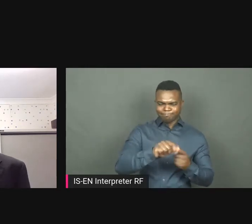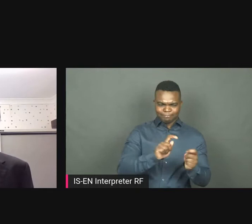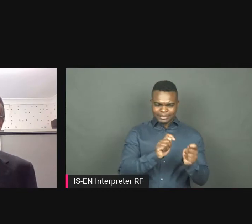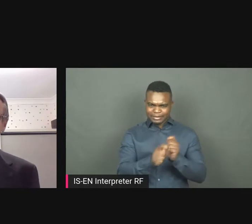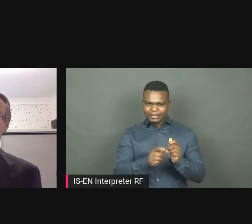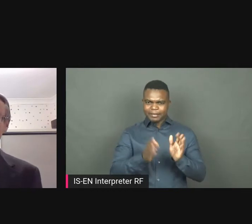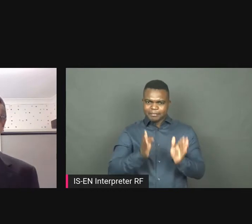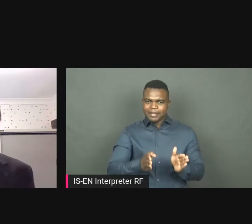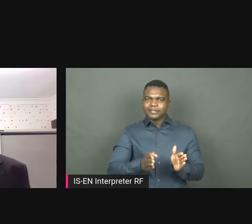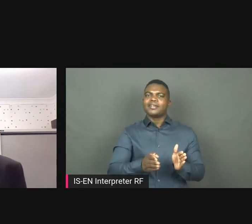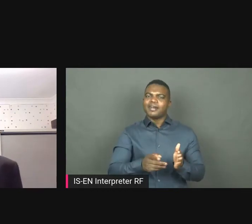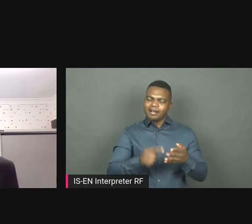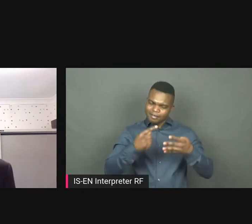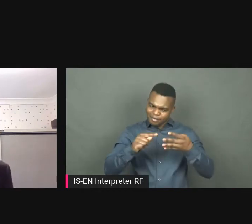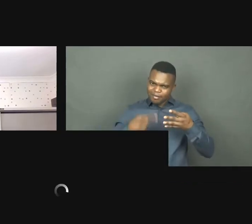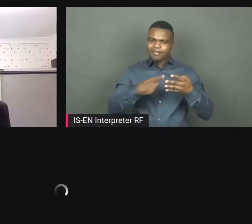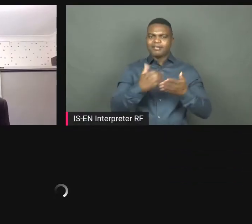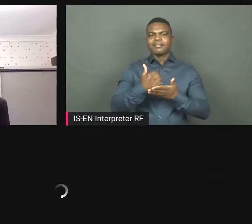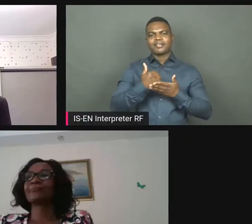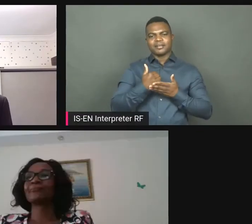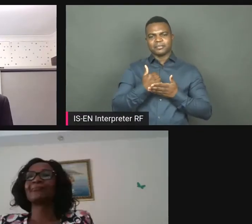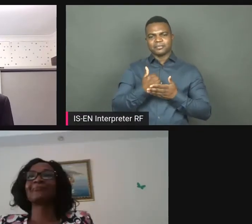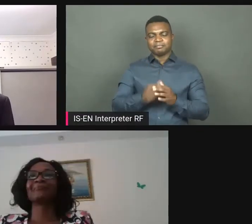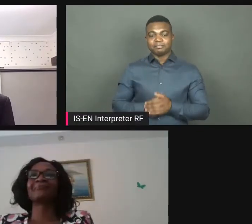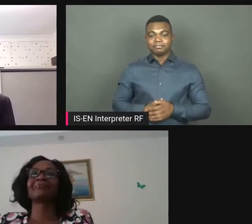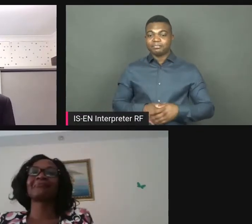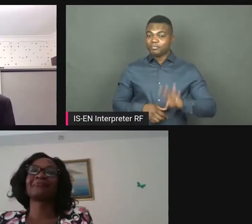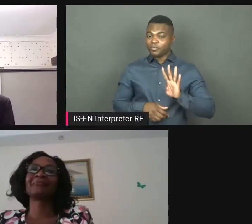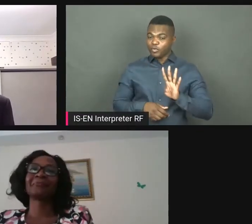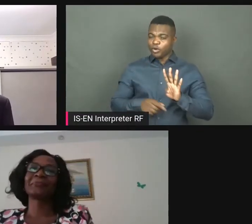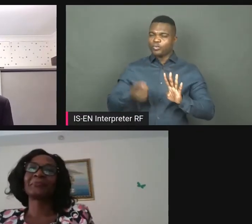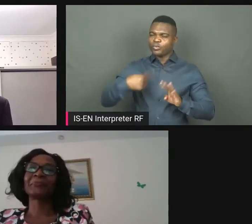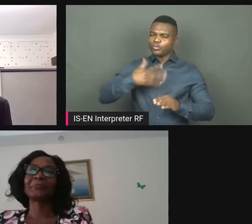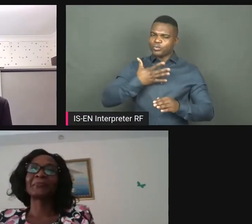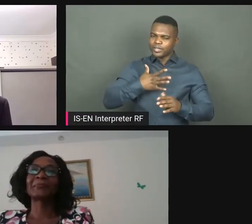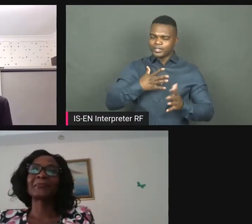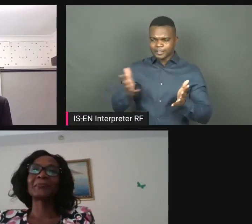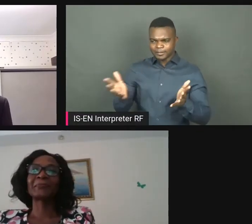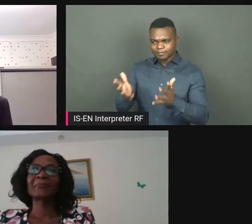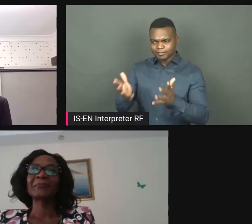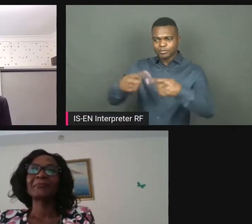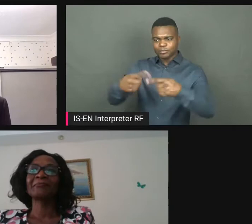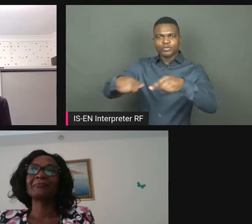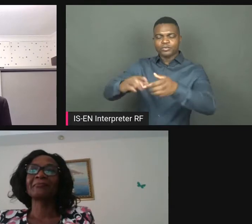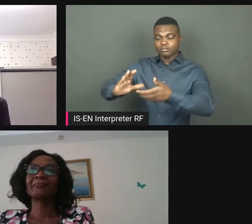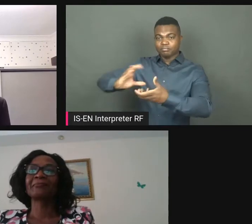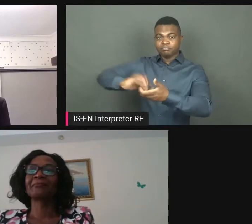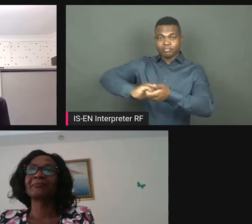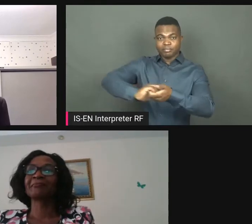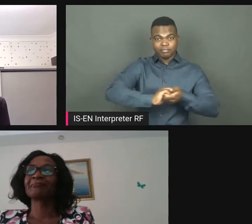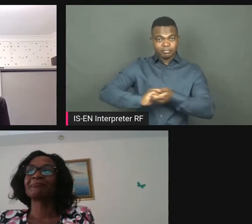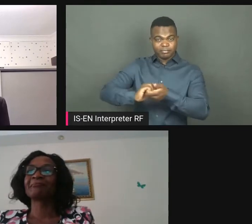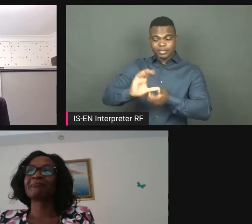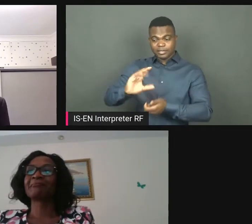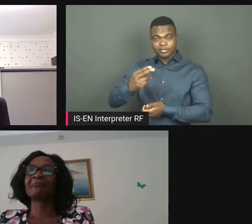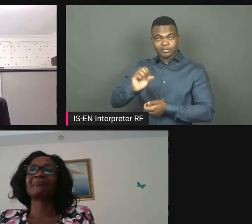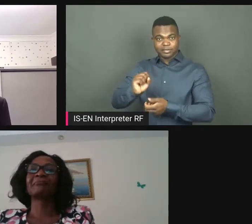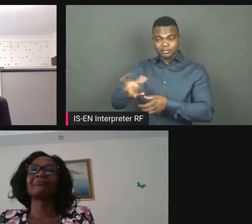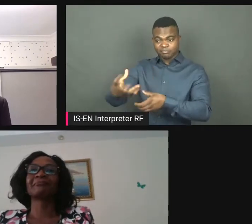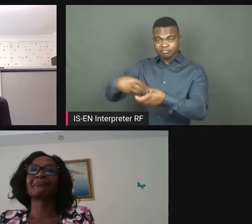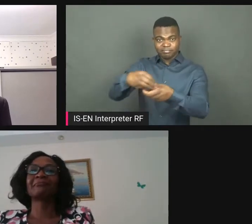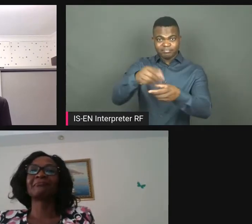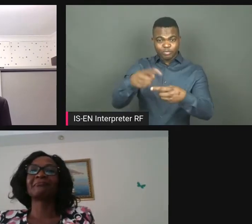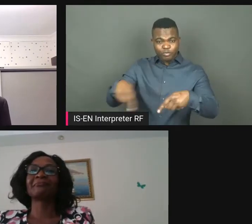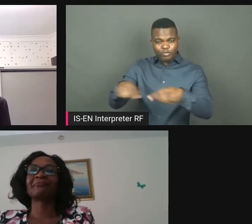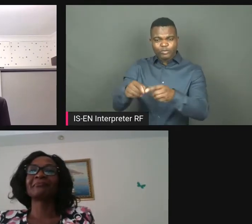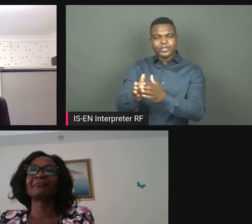now like to hand over to Rahima Kujungu, a fellow member of the CHS Alliance Board and Deputy Country Director at TPO Uganda,